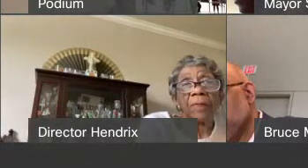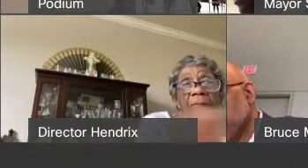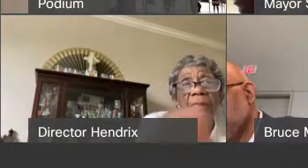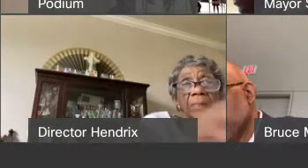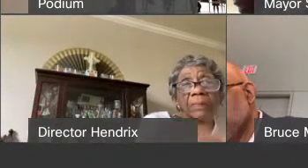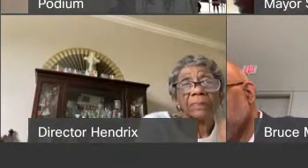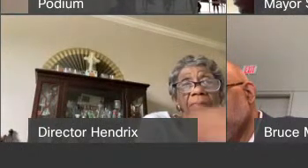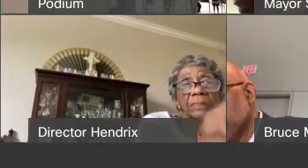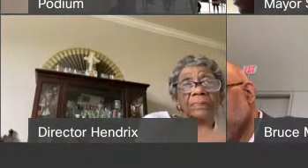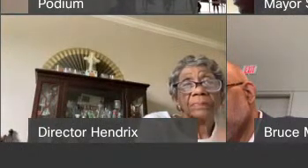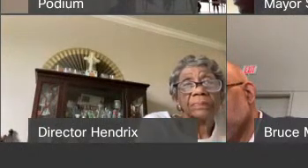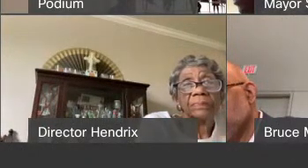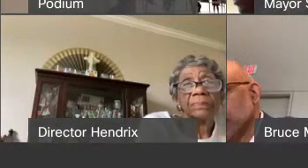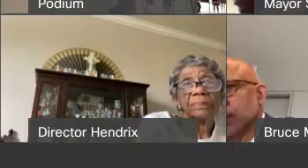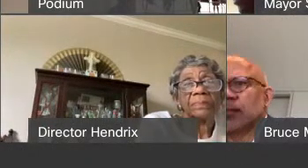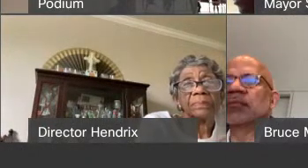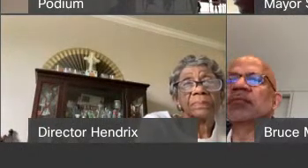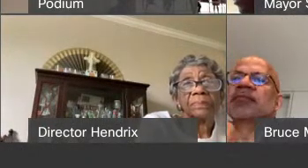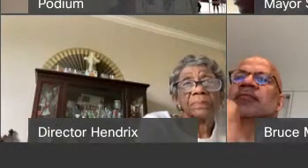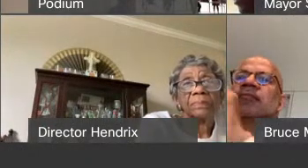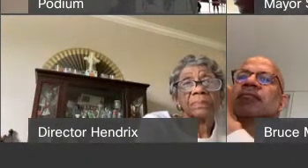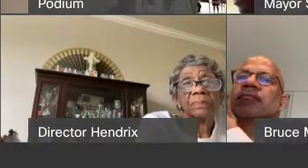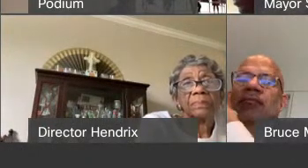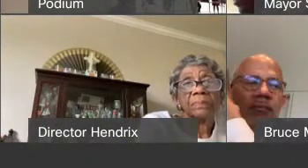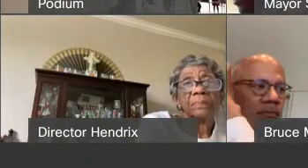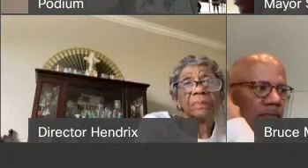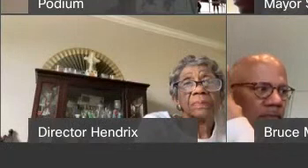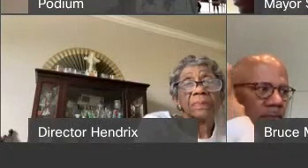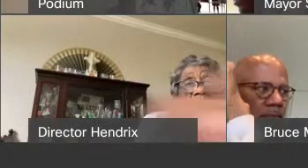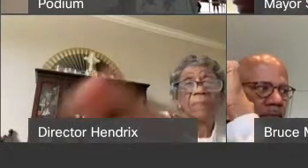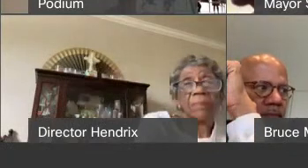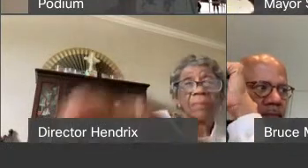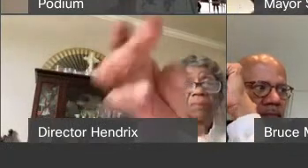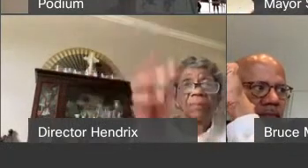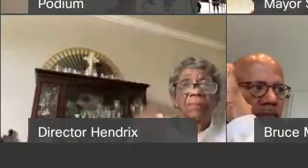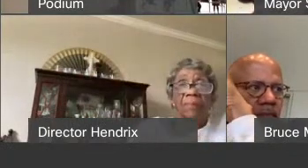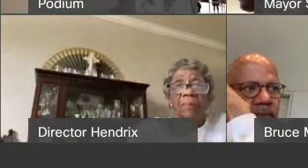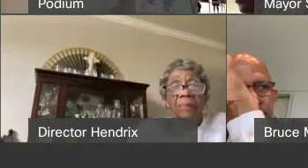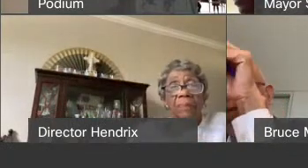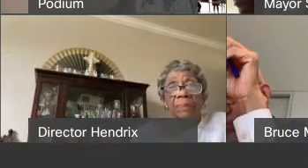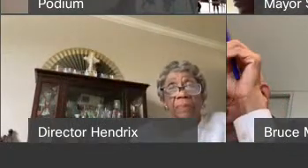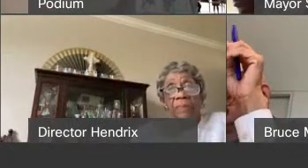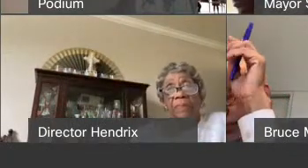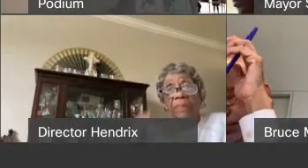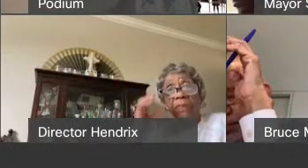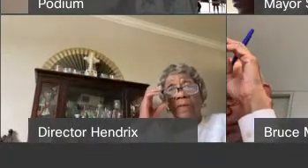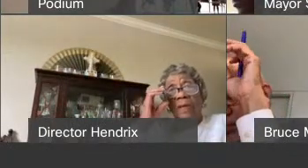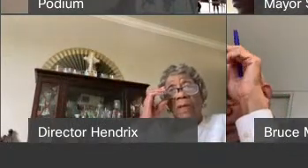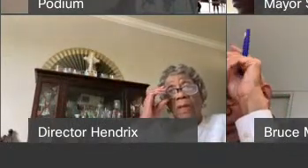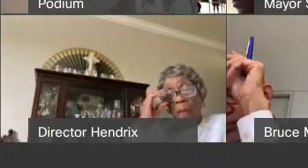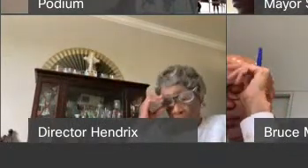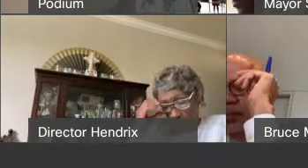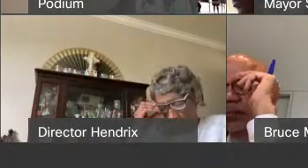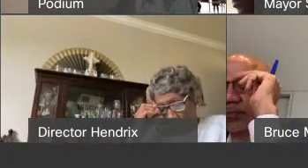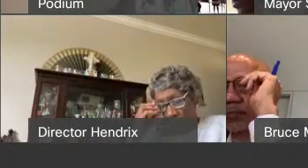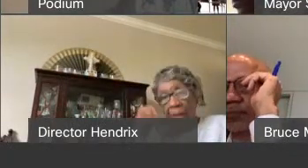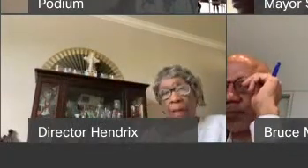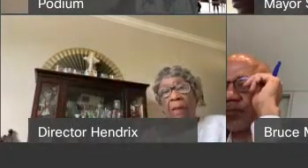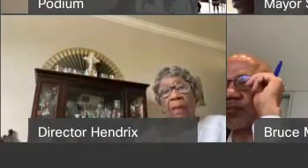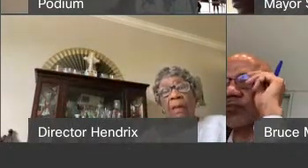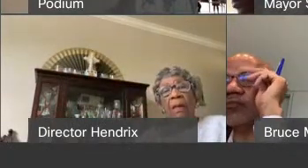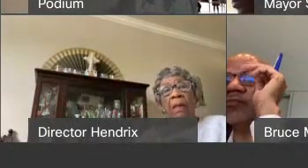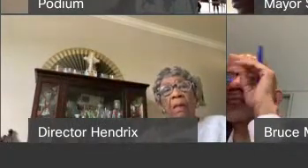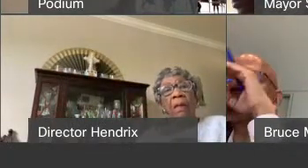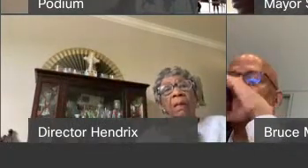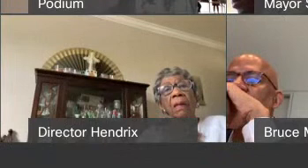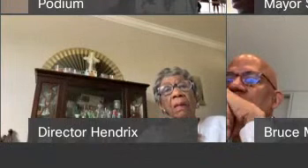staff. We received an email from people who watch our meetings online and they wanted to be able to follow along.